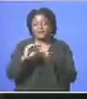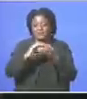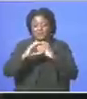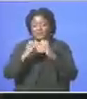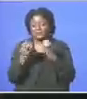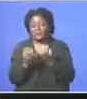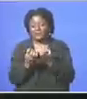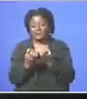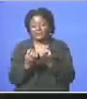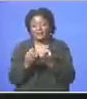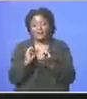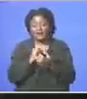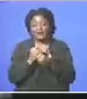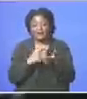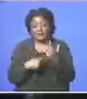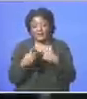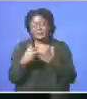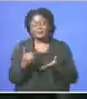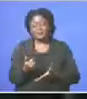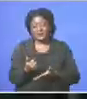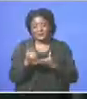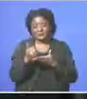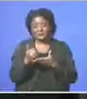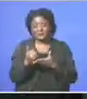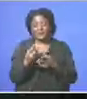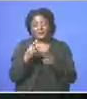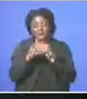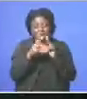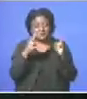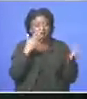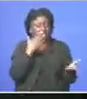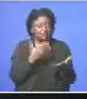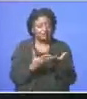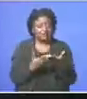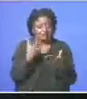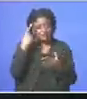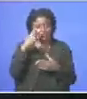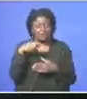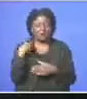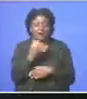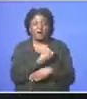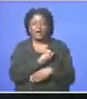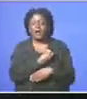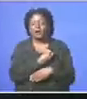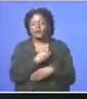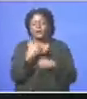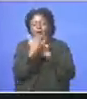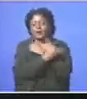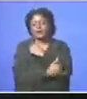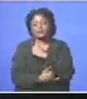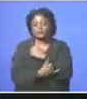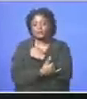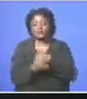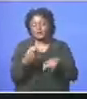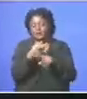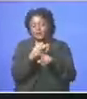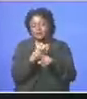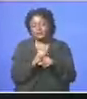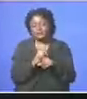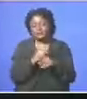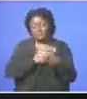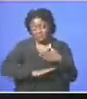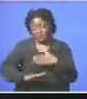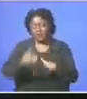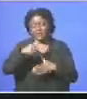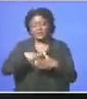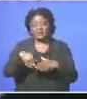and I helped to play a part. It's very good for our country. Acklins native Mr. V. Alfred Gray